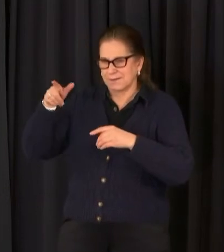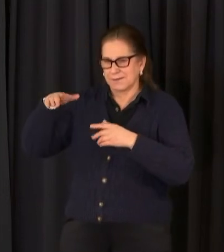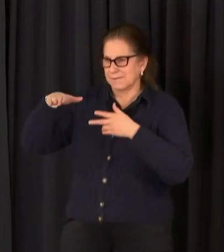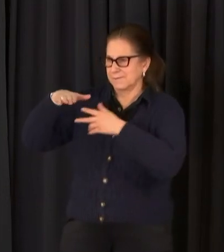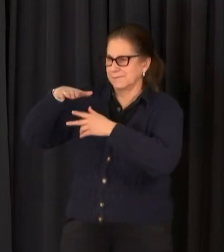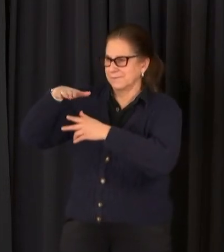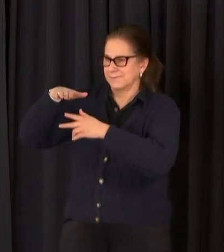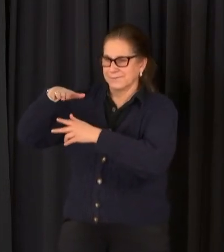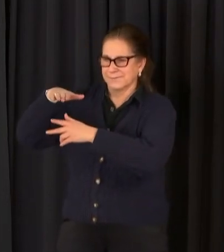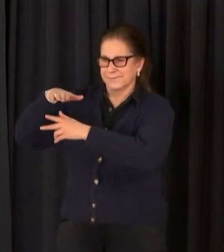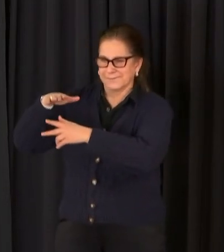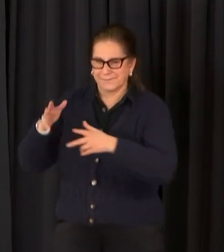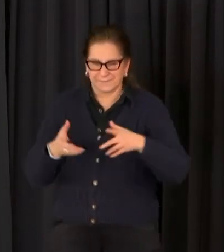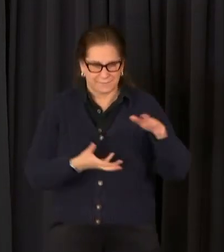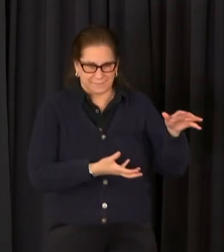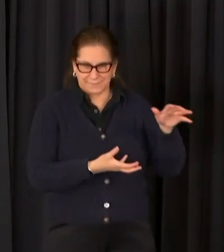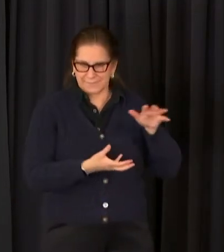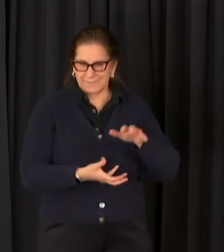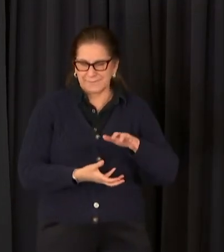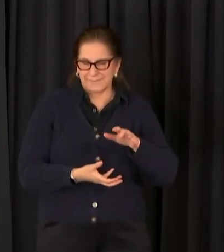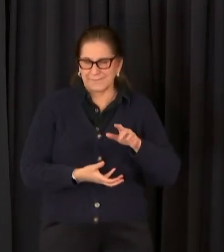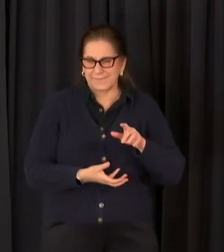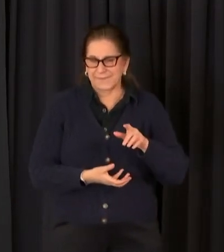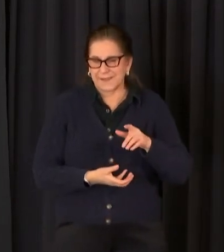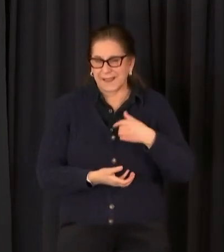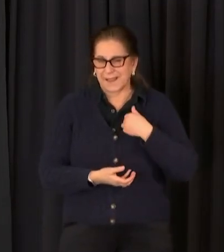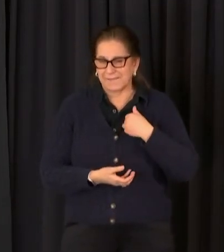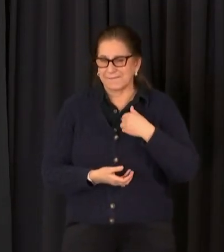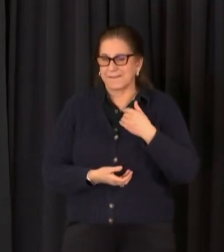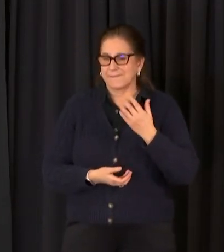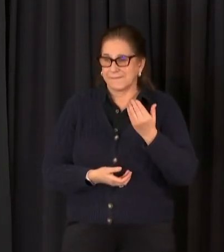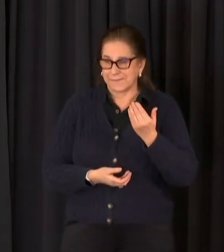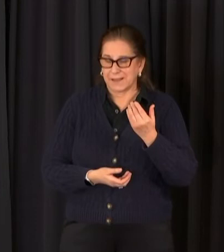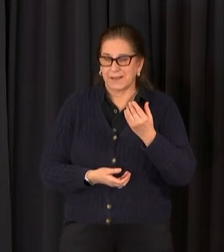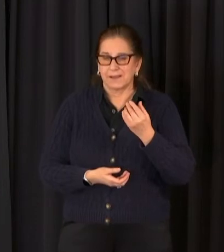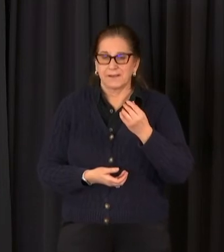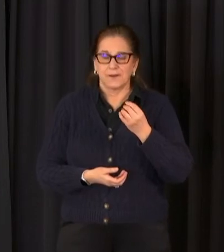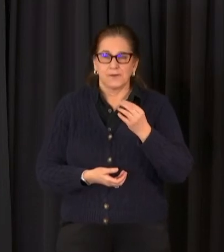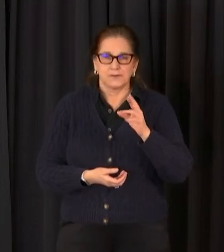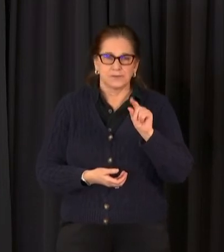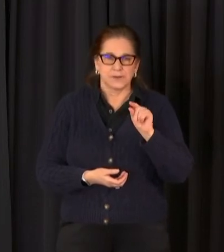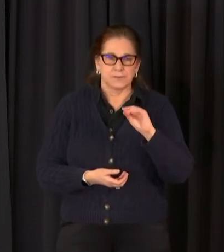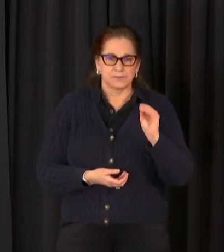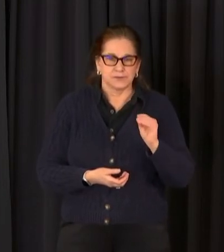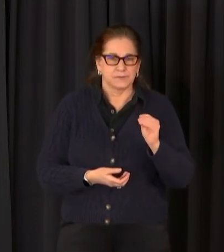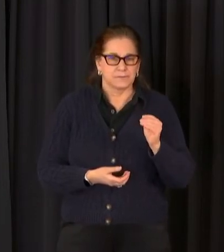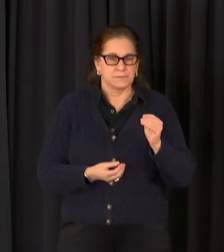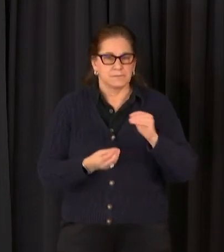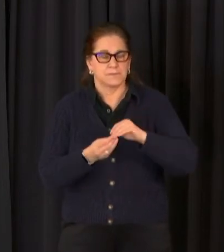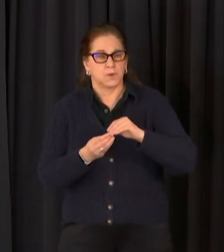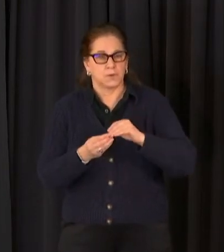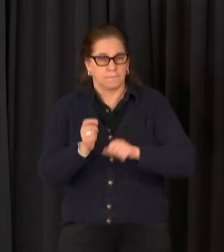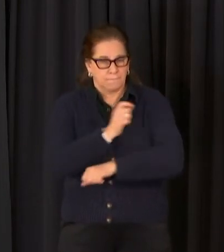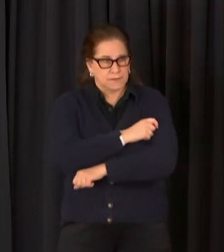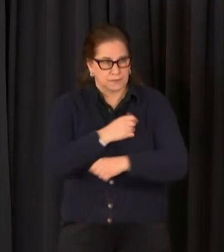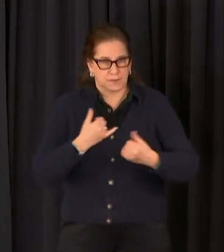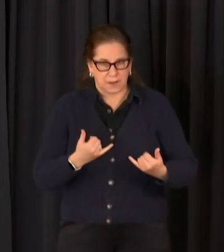have been pleased in the recent weeks that we've seen about a 15 to 20% increase in the amount of vaccine that's coming to the district